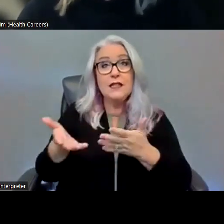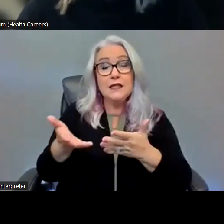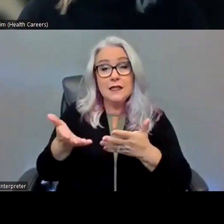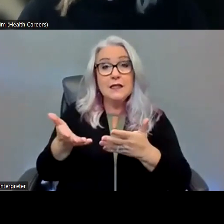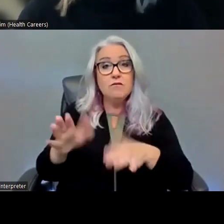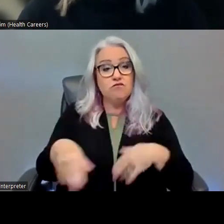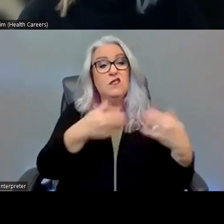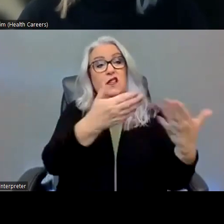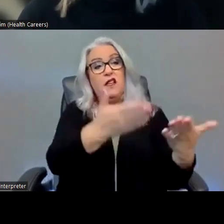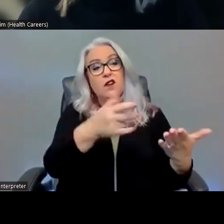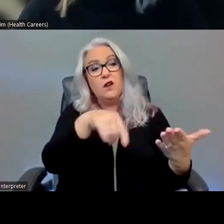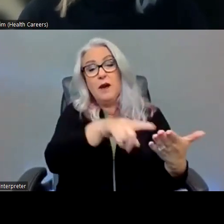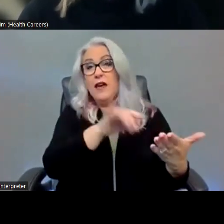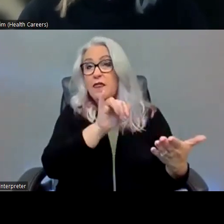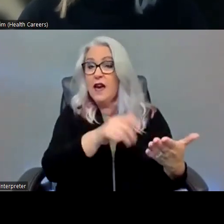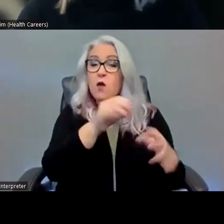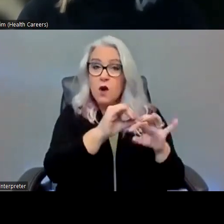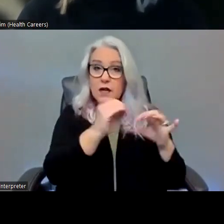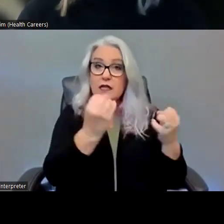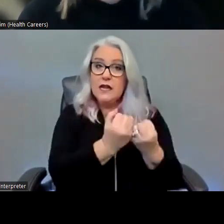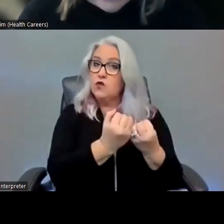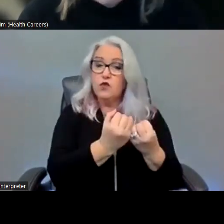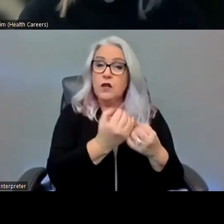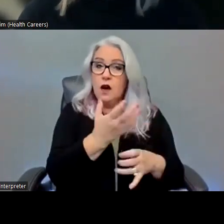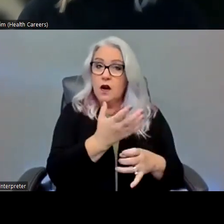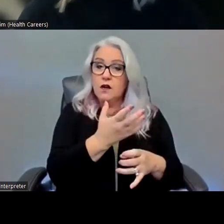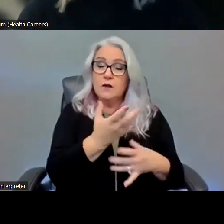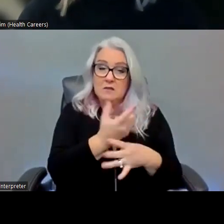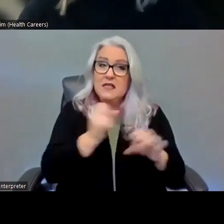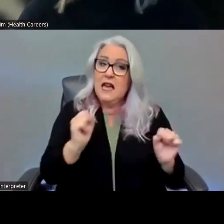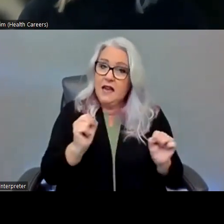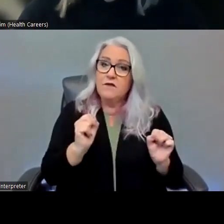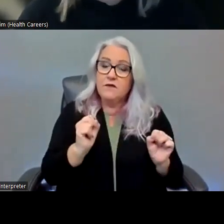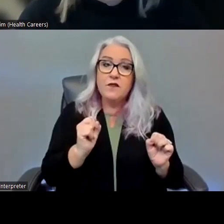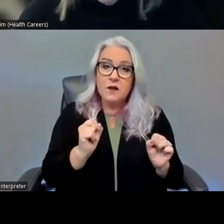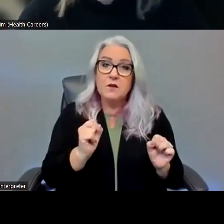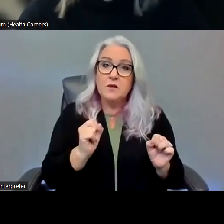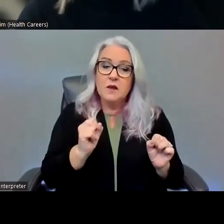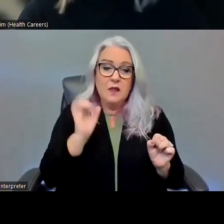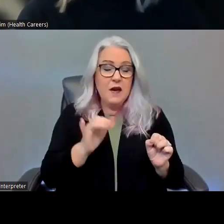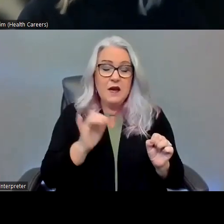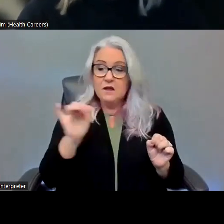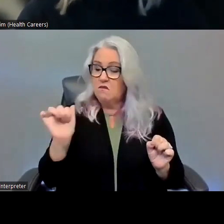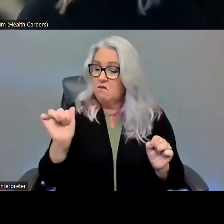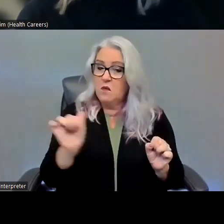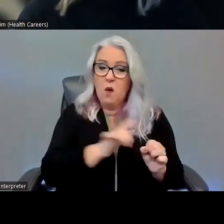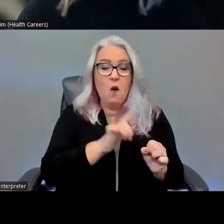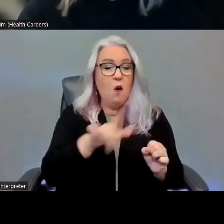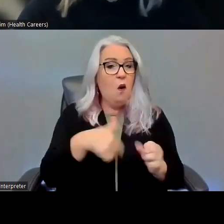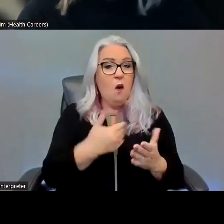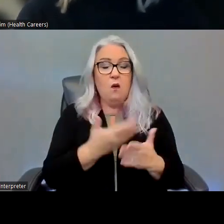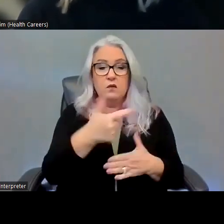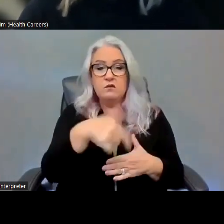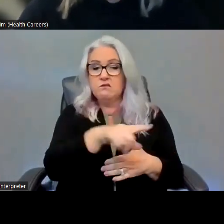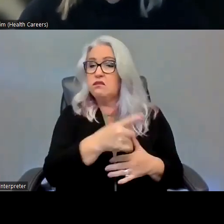delivered by a healthcare organization are safe. And so that is their whole role.